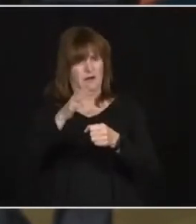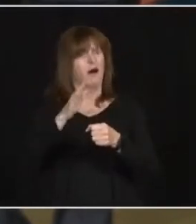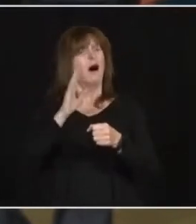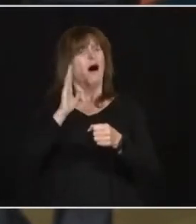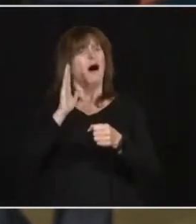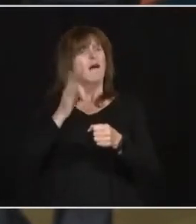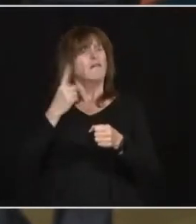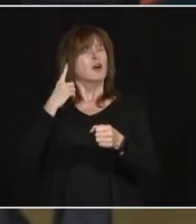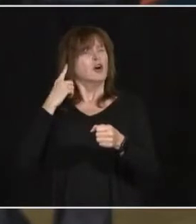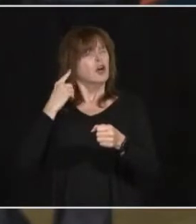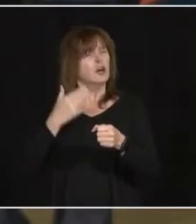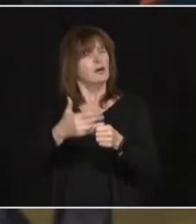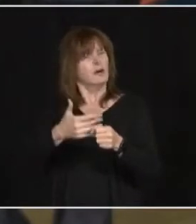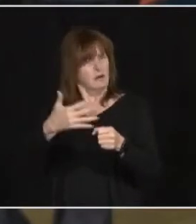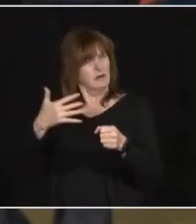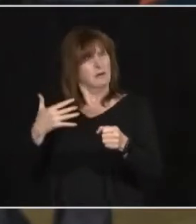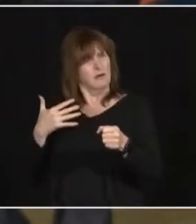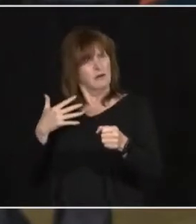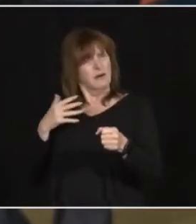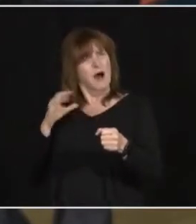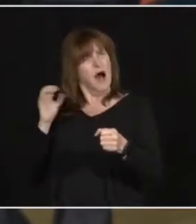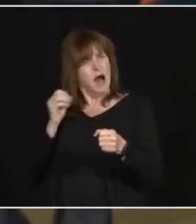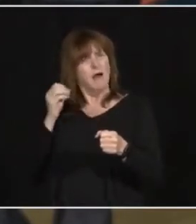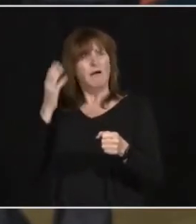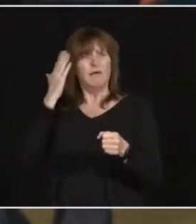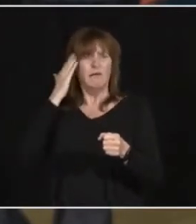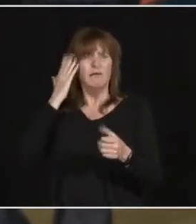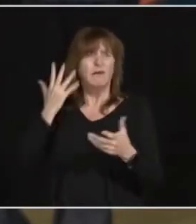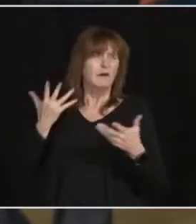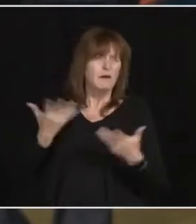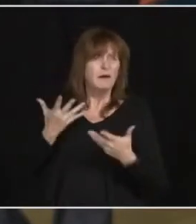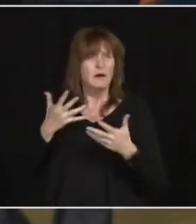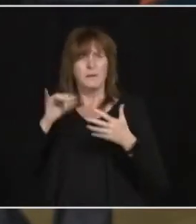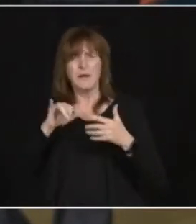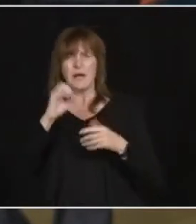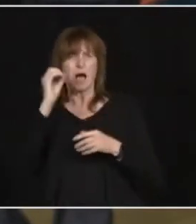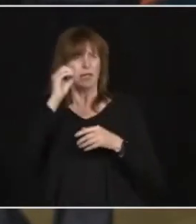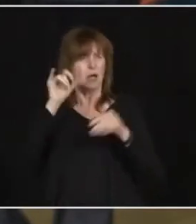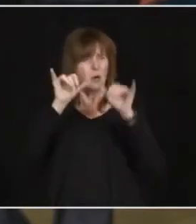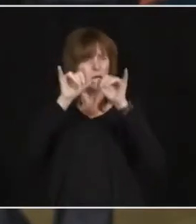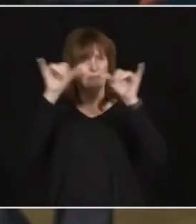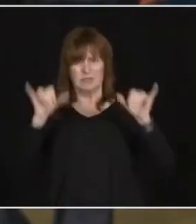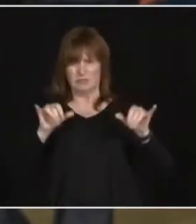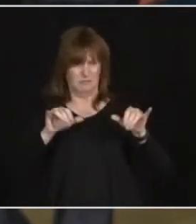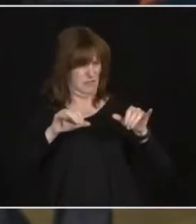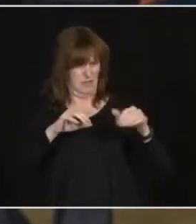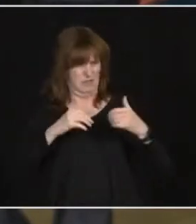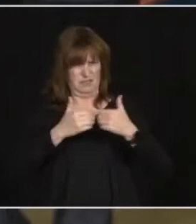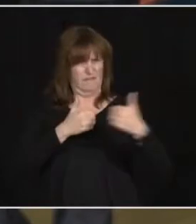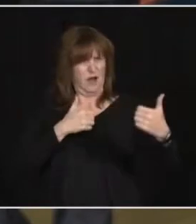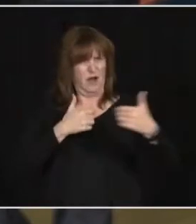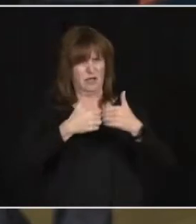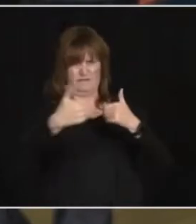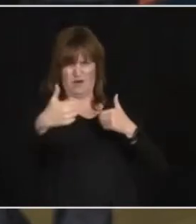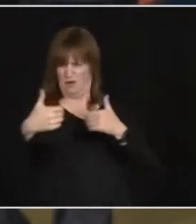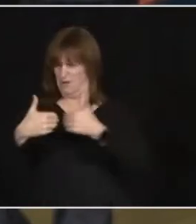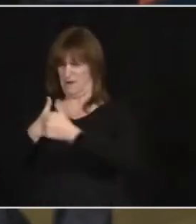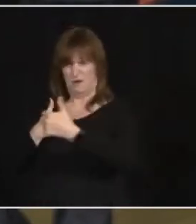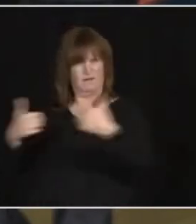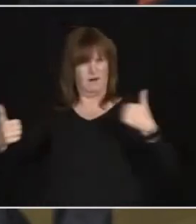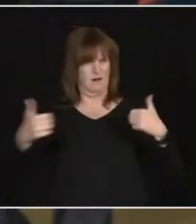ambitious project to break down the long-standing barriers that have for decades now locked the expertise of